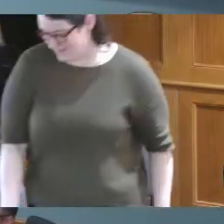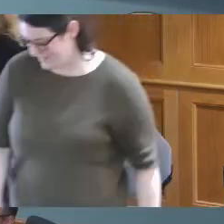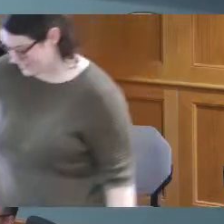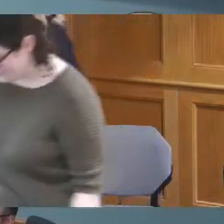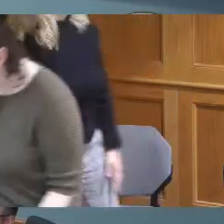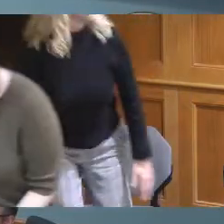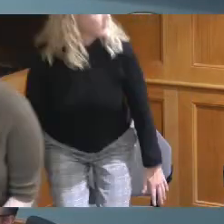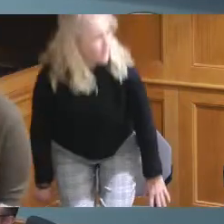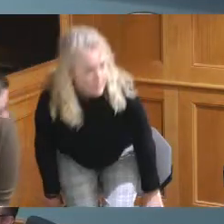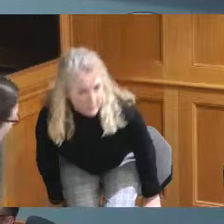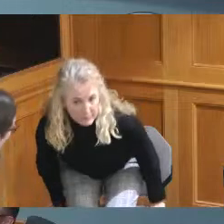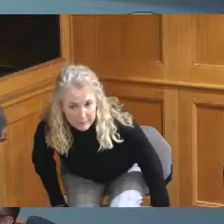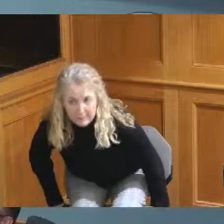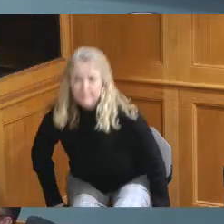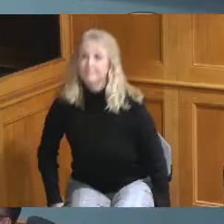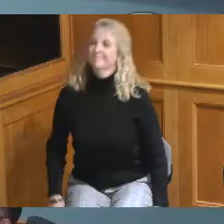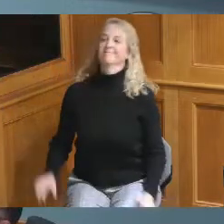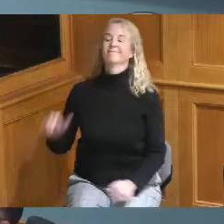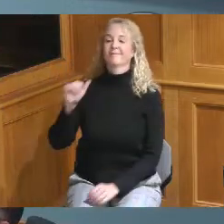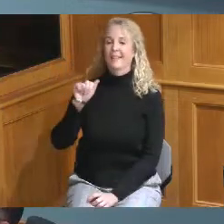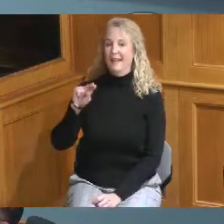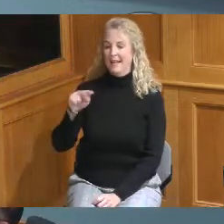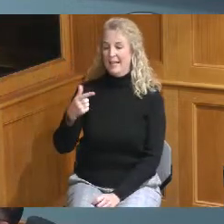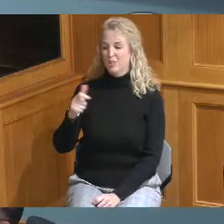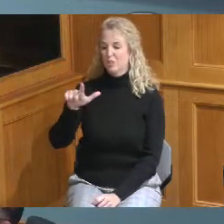Angela King.